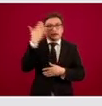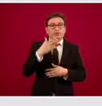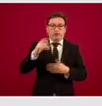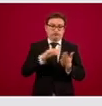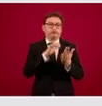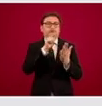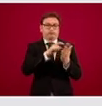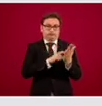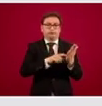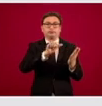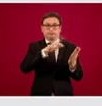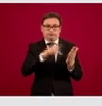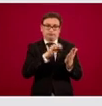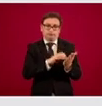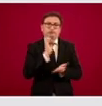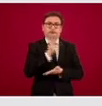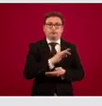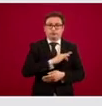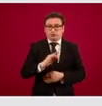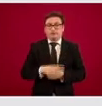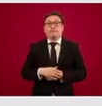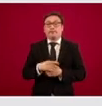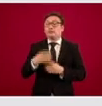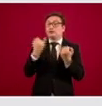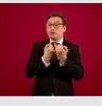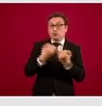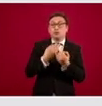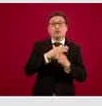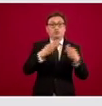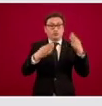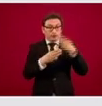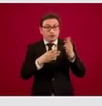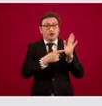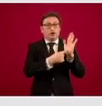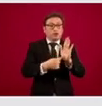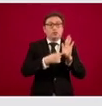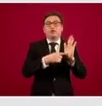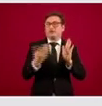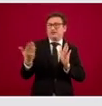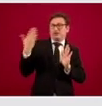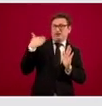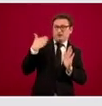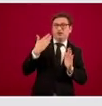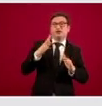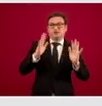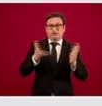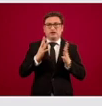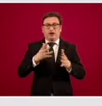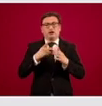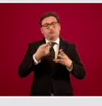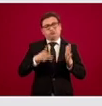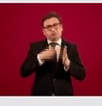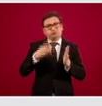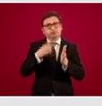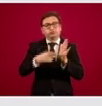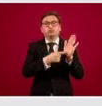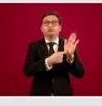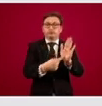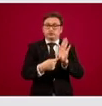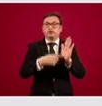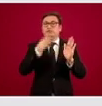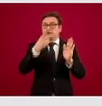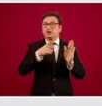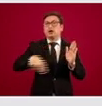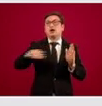which other myths or stories they've heard about this, and we can help them establish whether this is a myth or